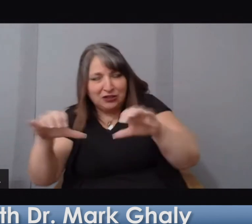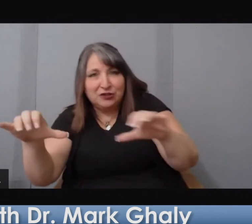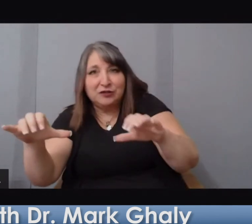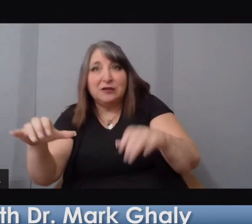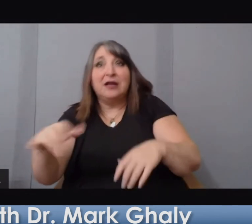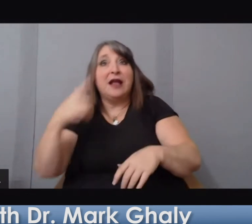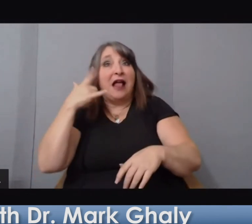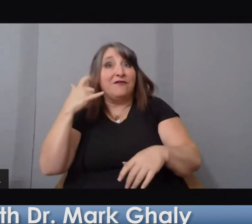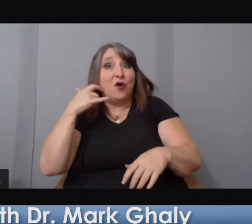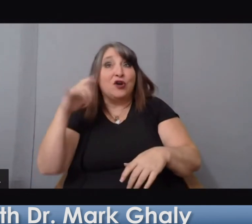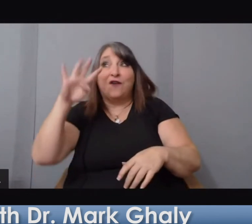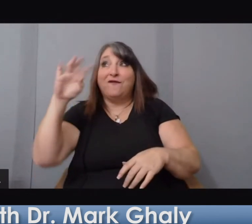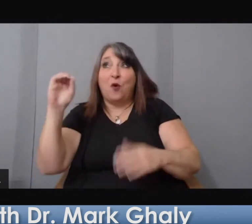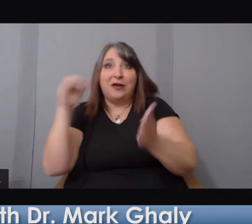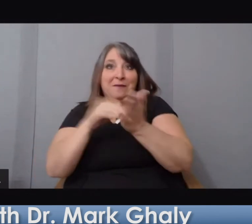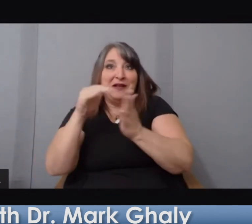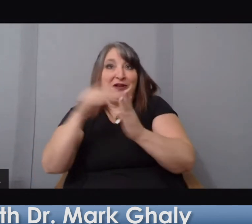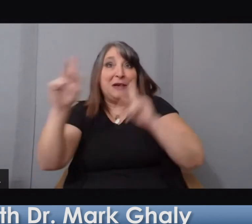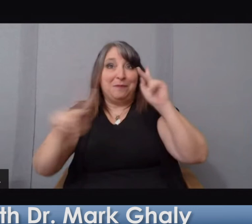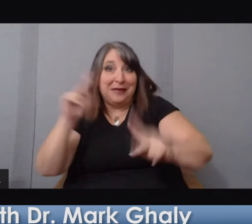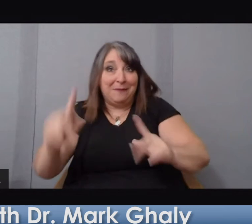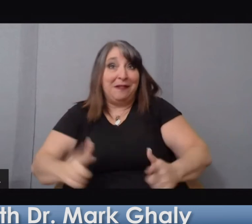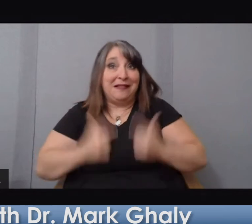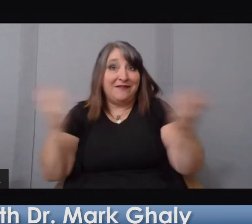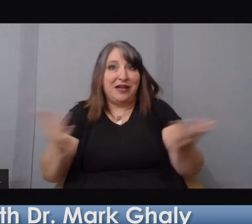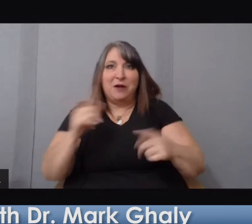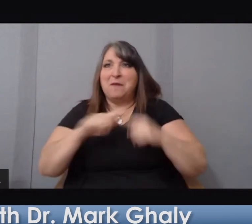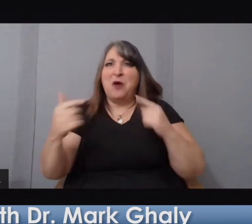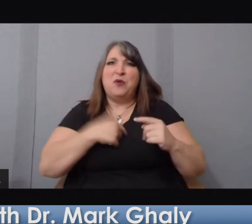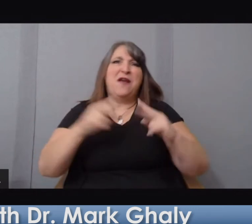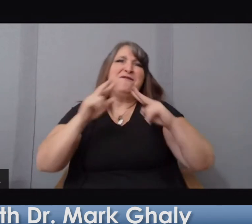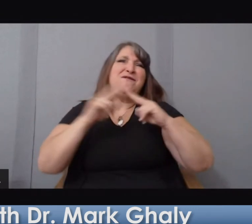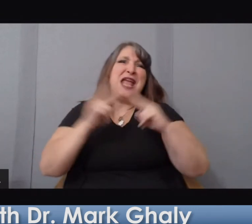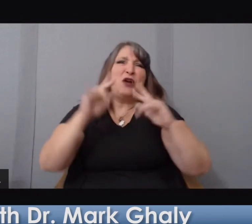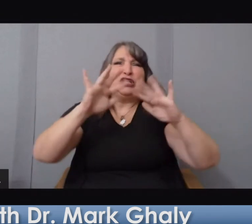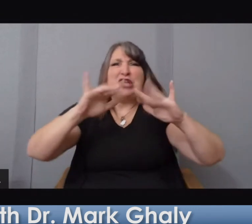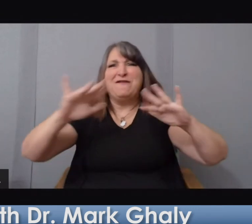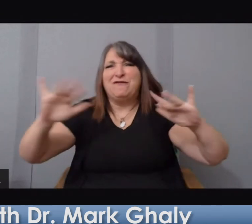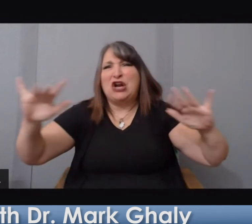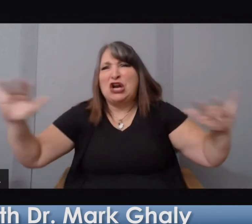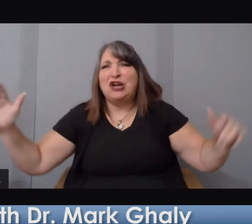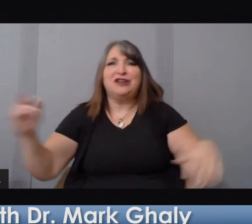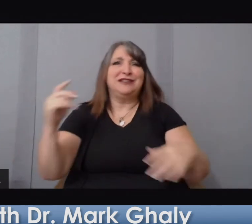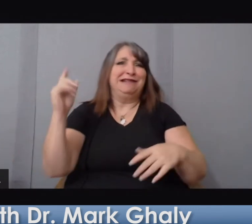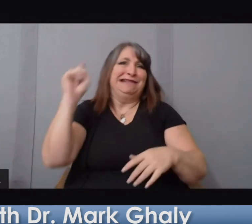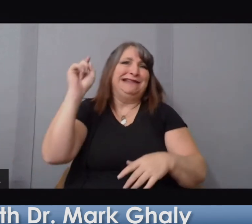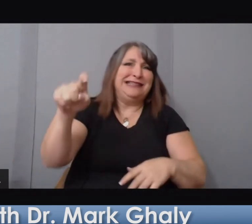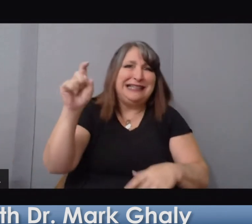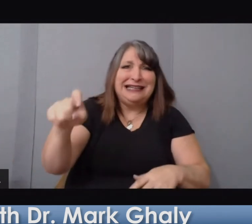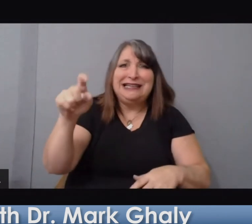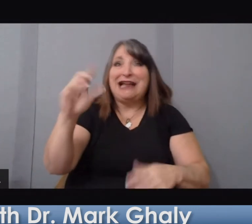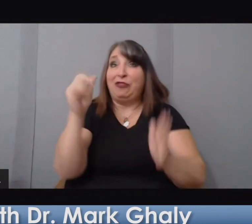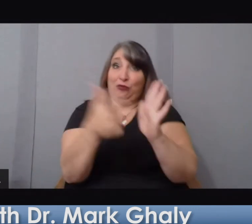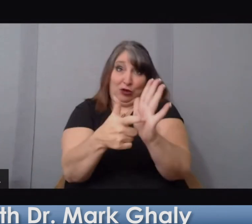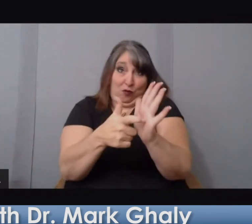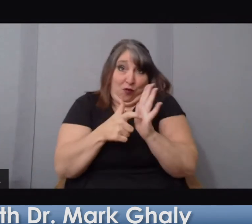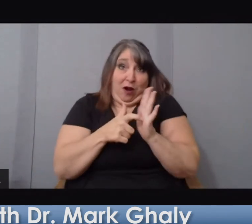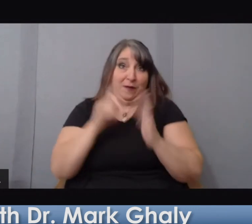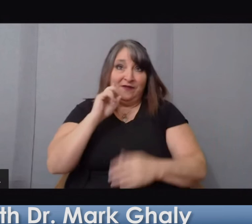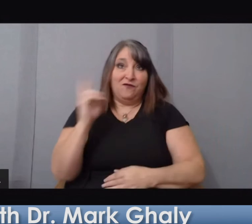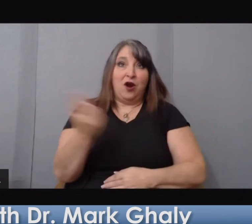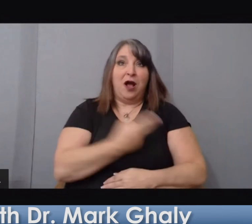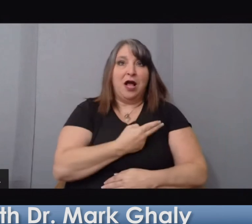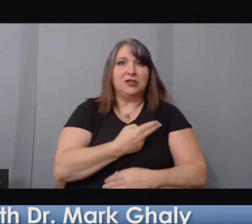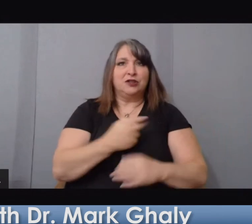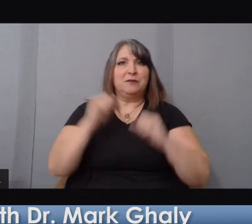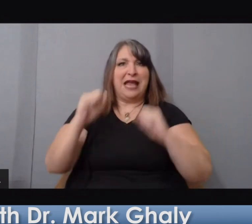are as rich in our diversity, and the need and really the requirement for us to